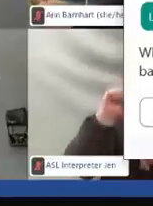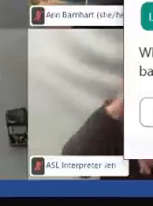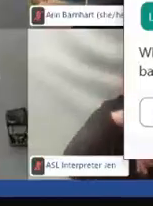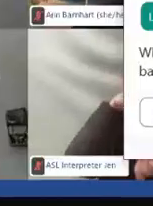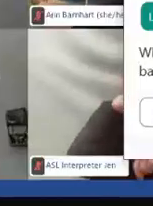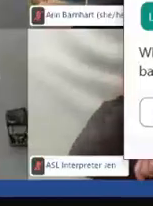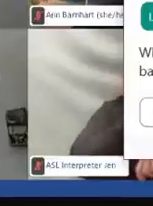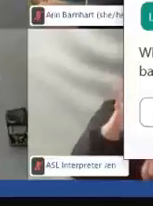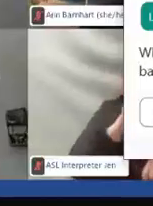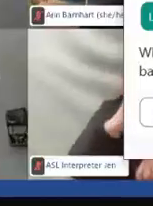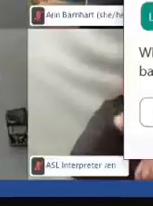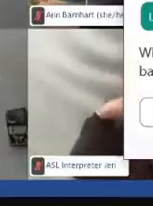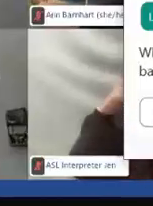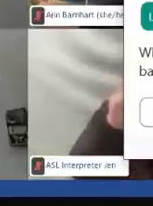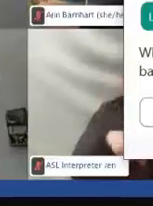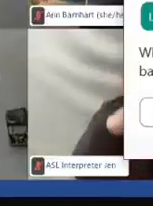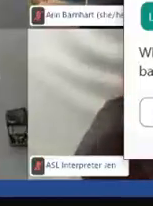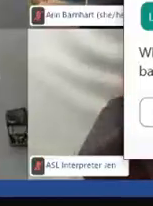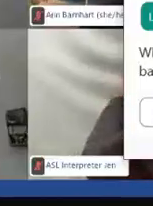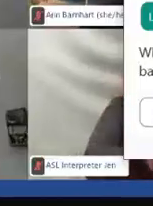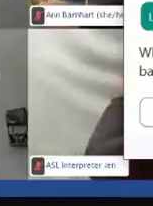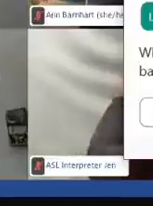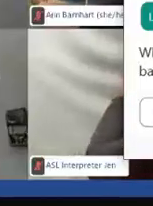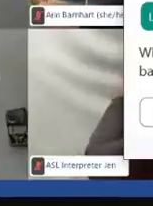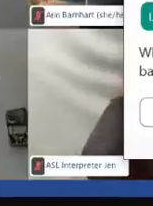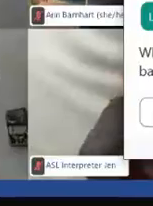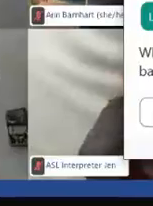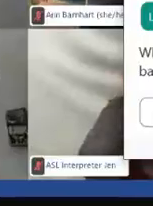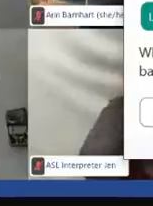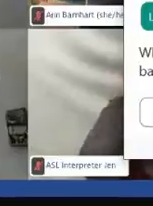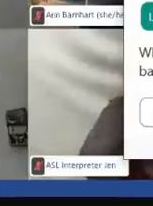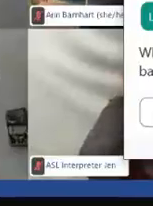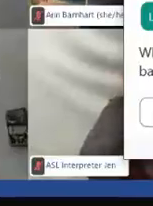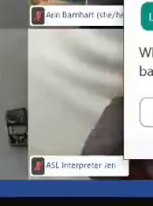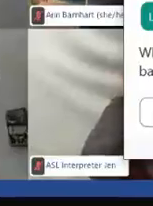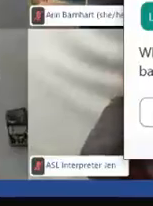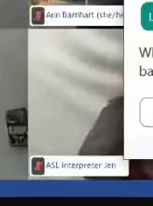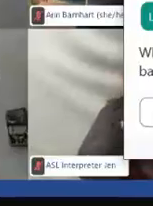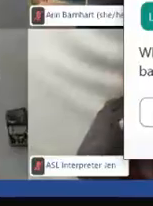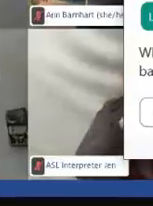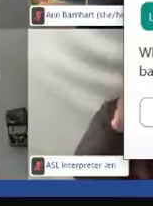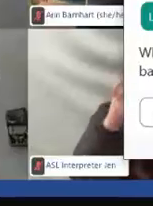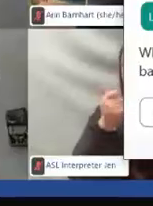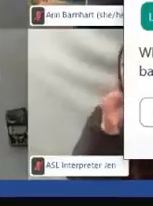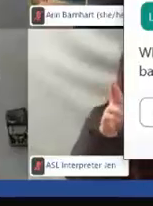that board members can discuss either with you, Mike, or the chair